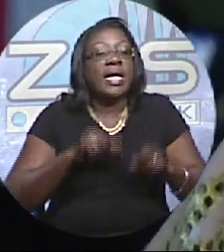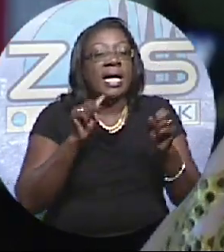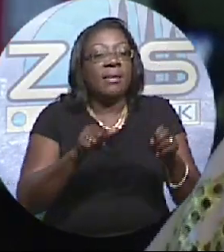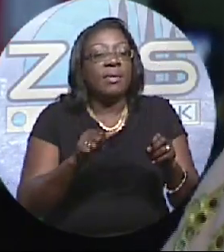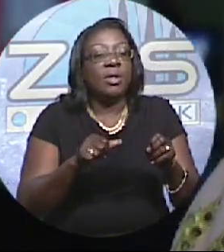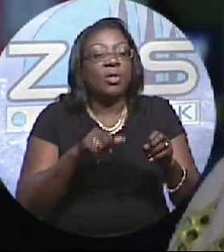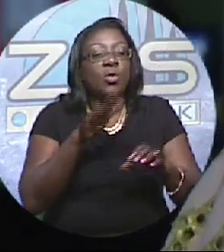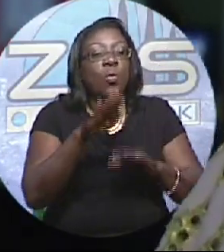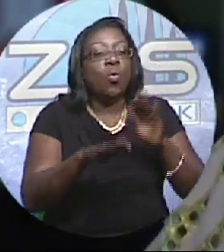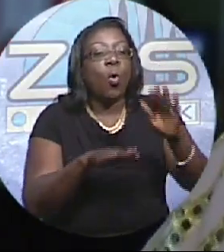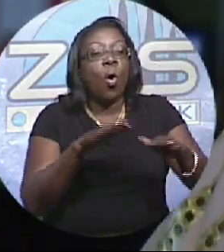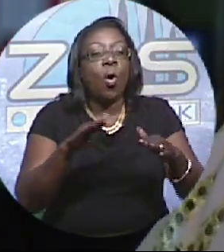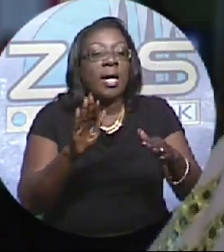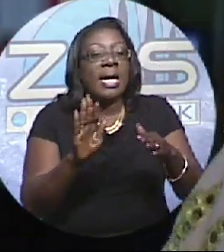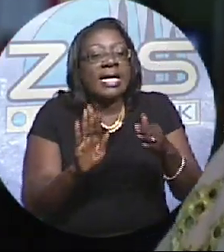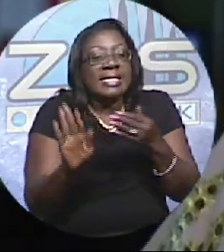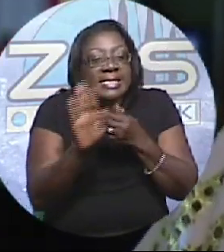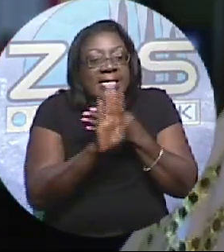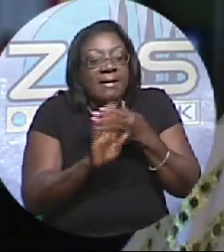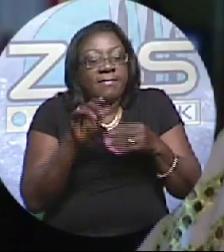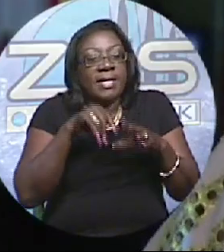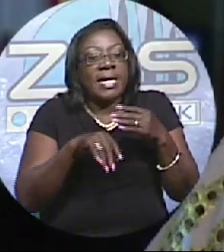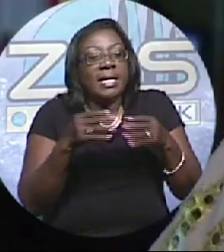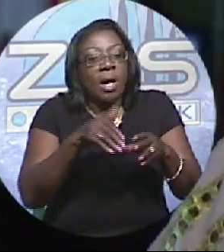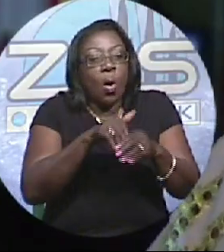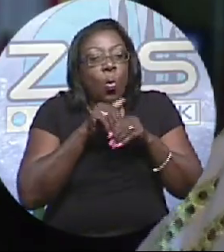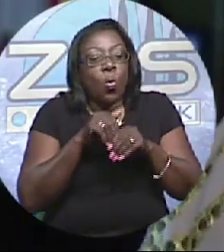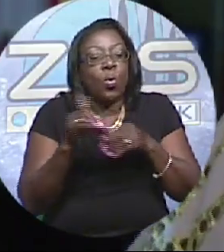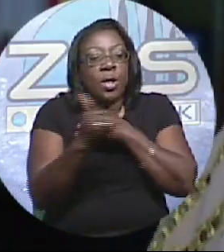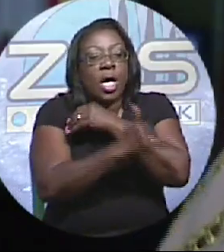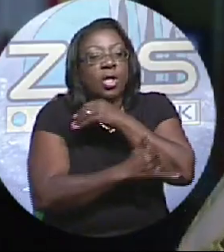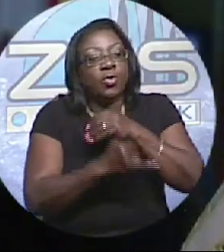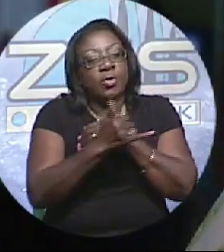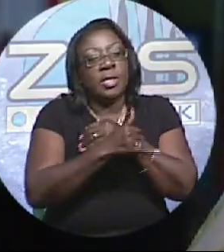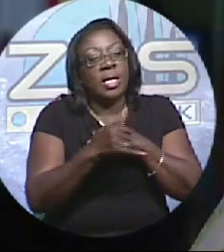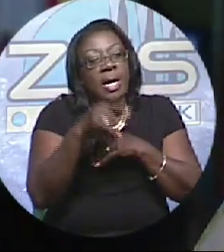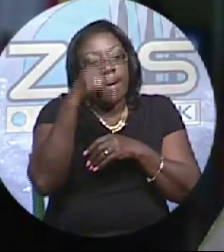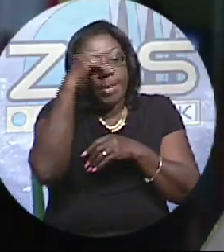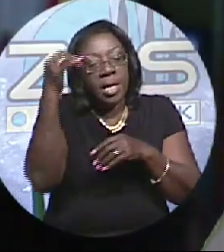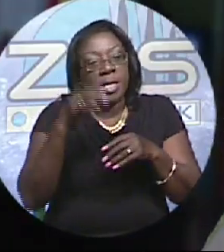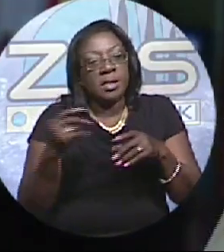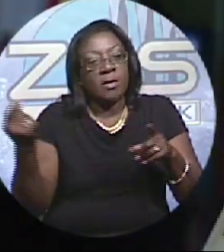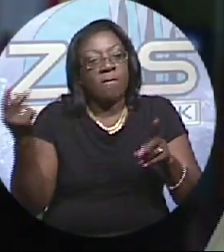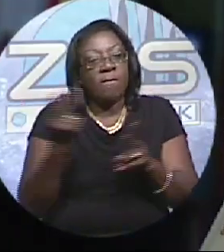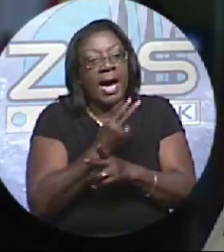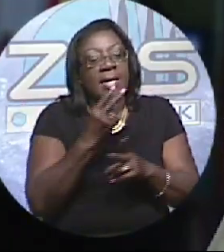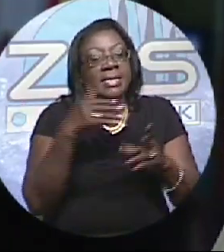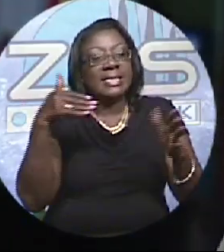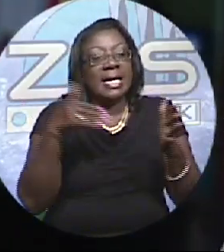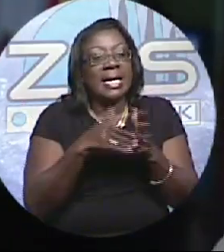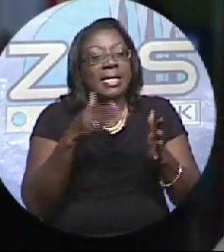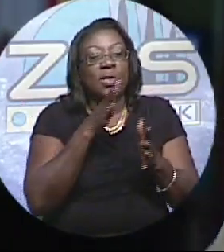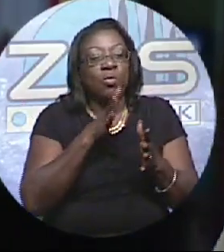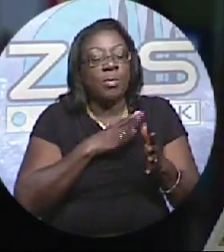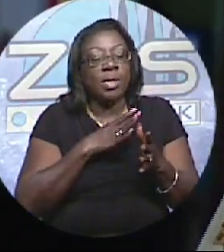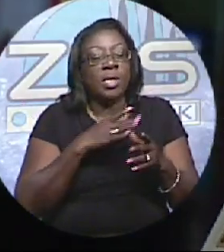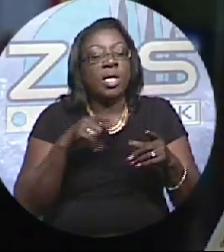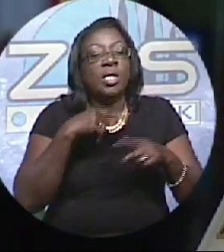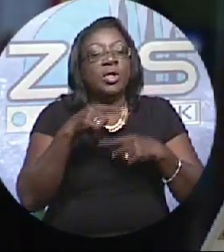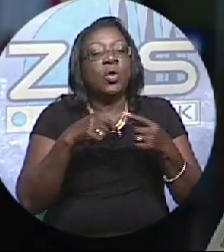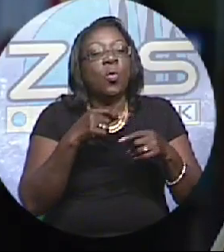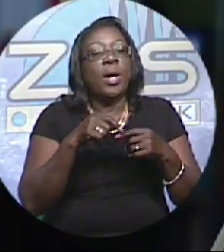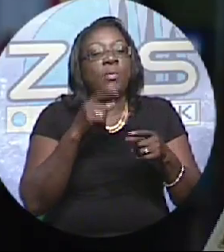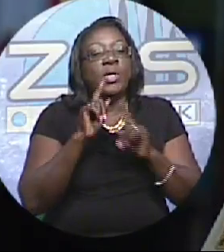walk safely in her own country because of violence against women. So when we talk about laws